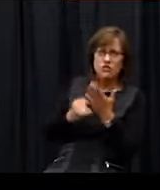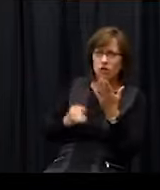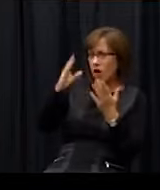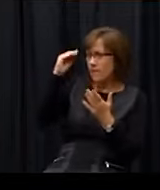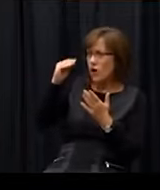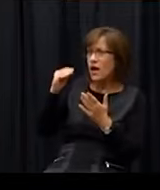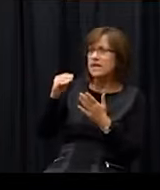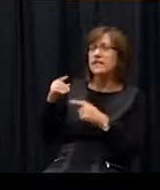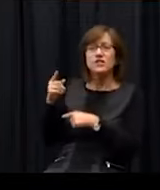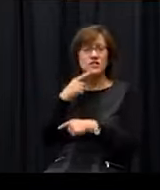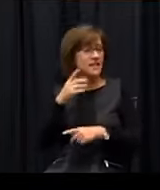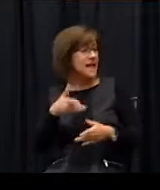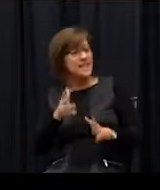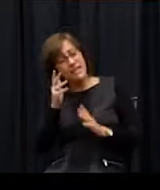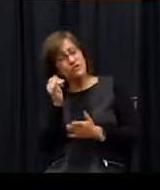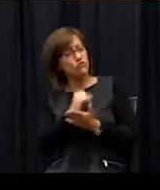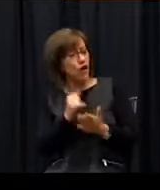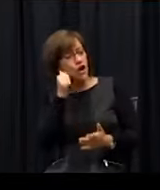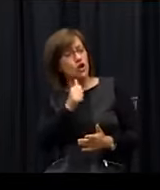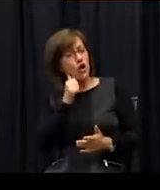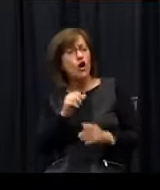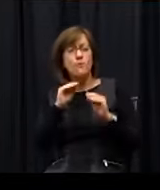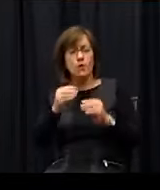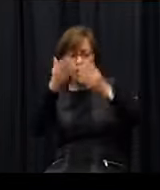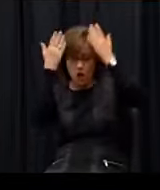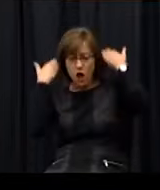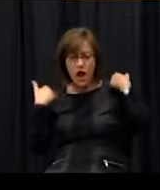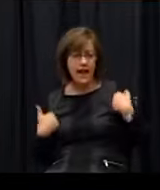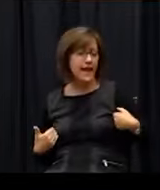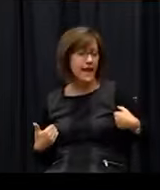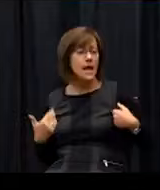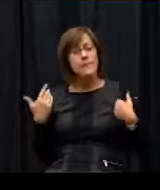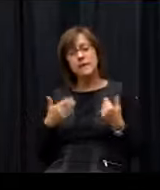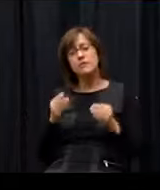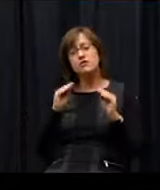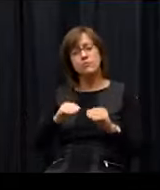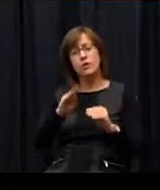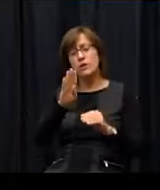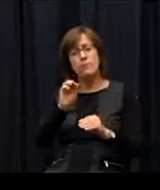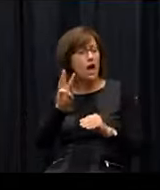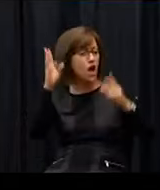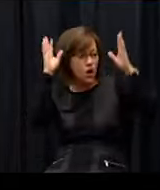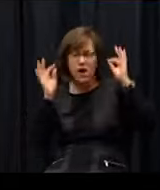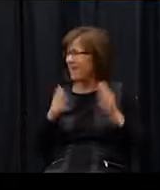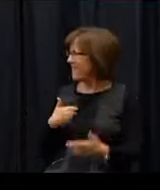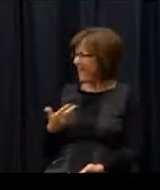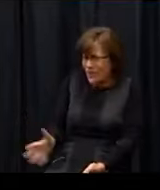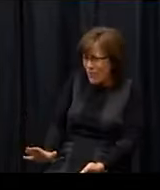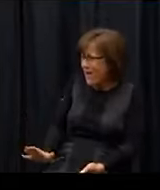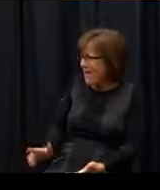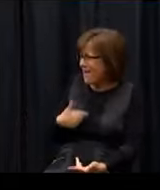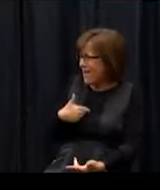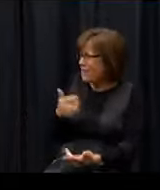boys better. And she said, well, let's draw a girl. Put long hair on it. Maybe you should put a bow. I don't want a bow. Right.